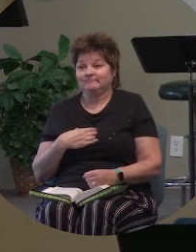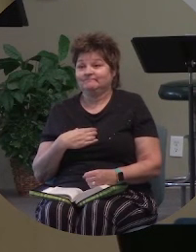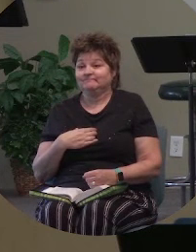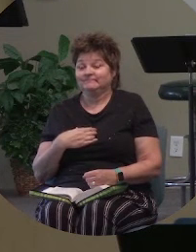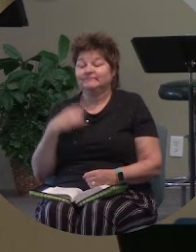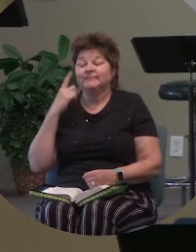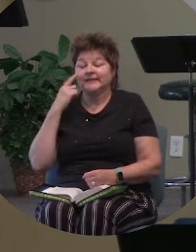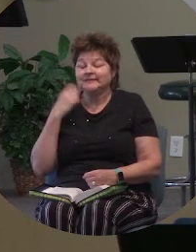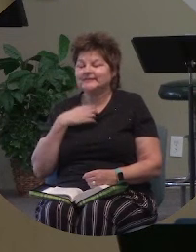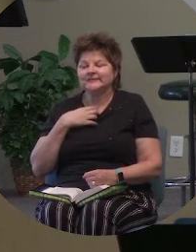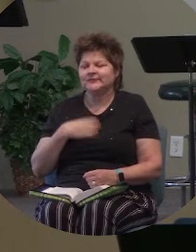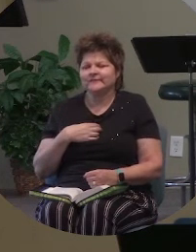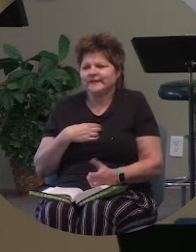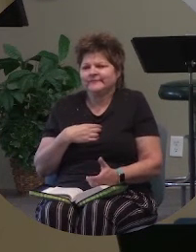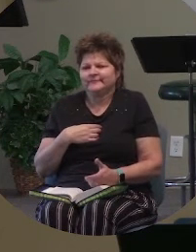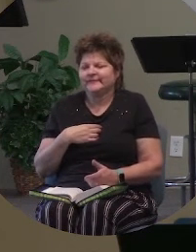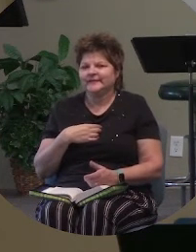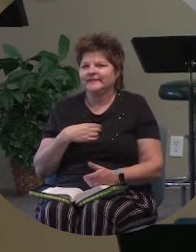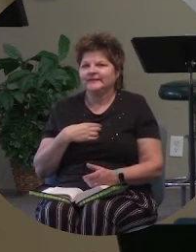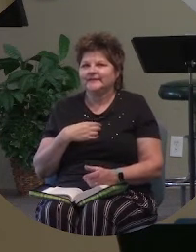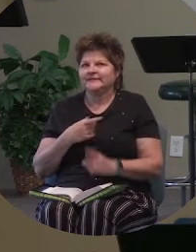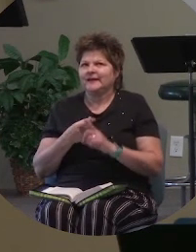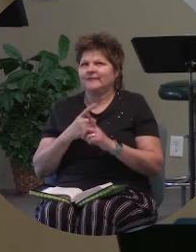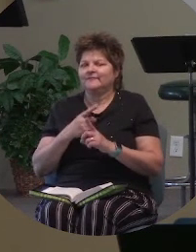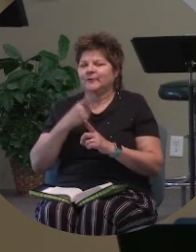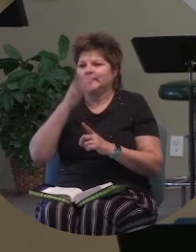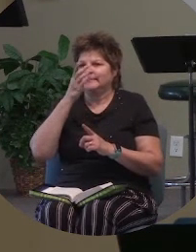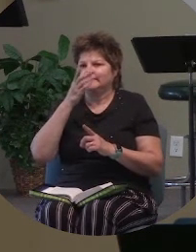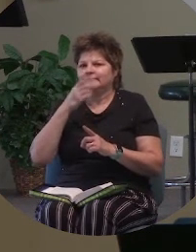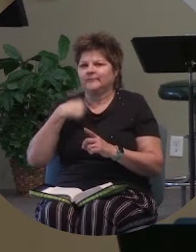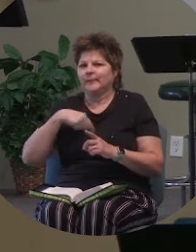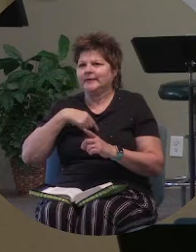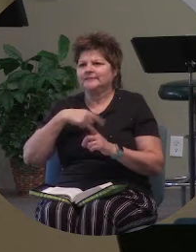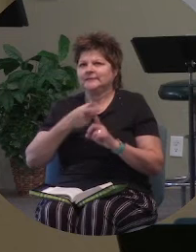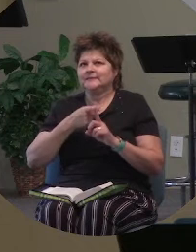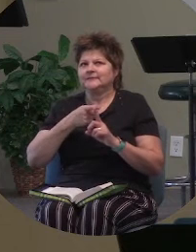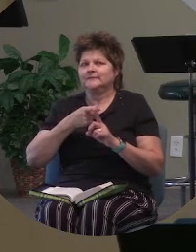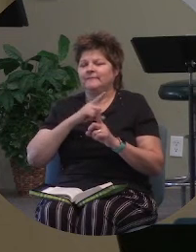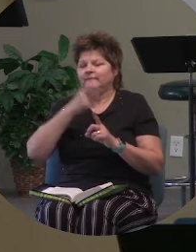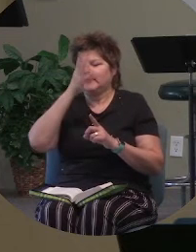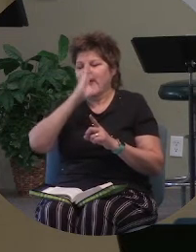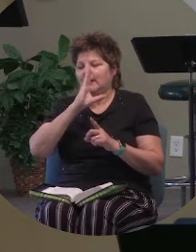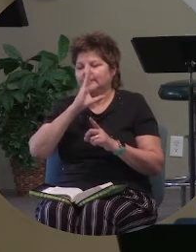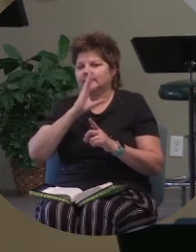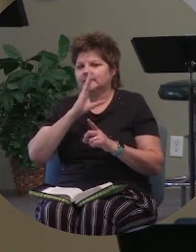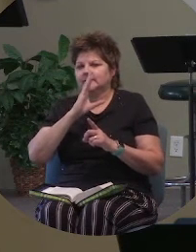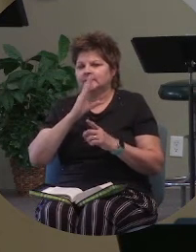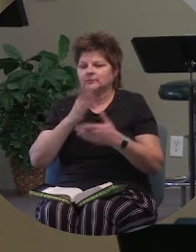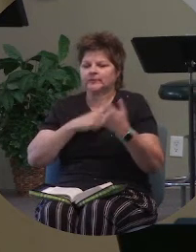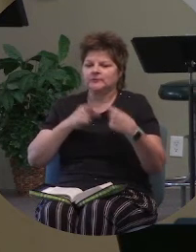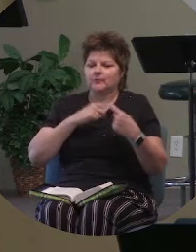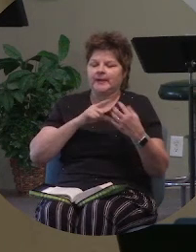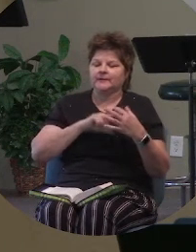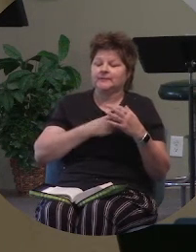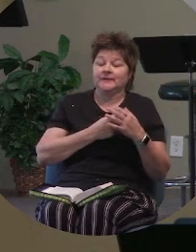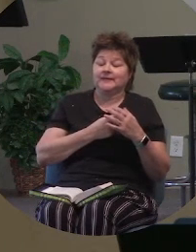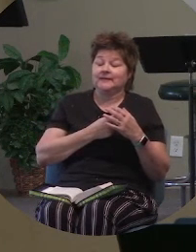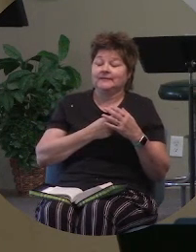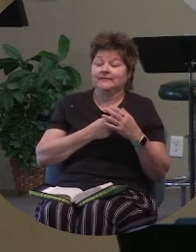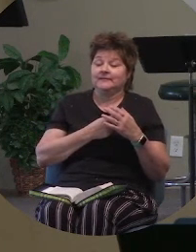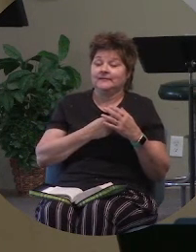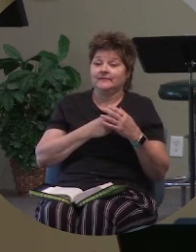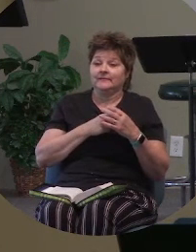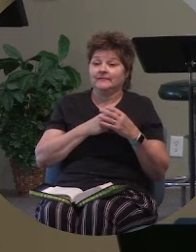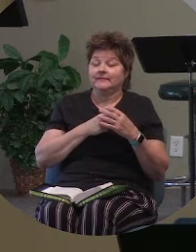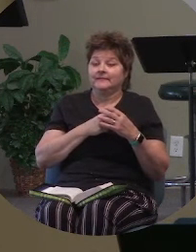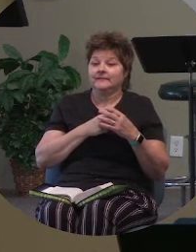Because the deserving doesn't come from us, it comes from him. And let's just go back to the beginning, and I do this every Sunday pretty much. Man,